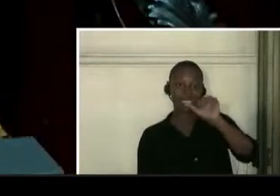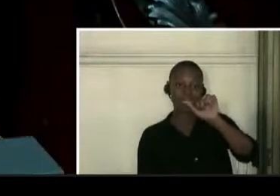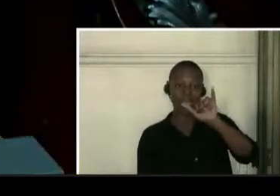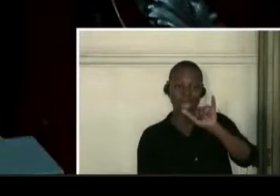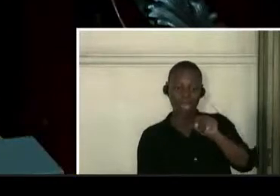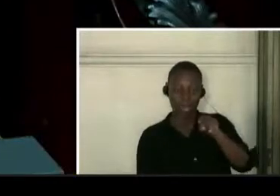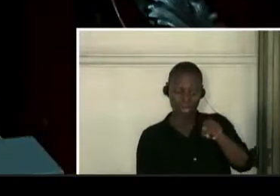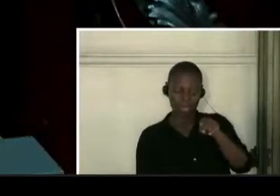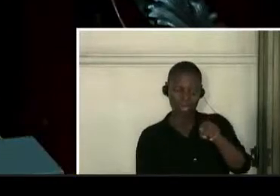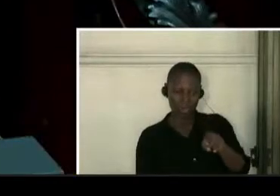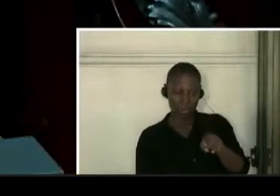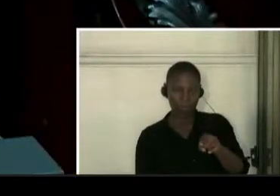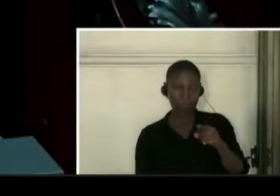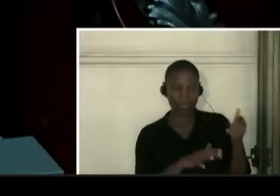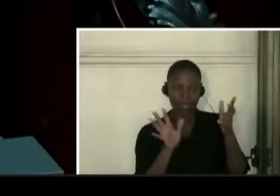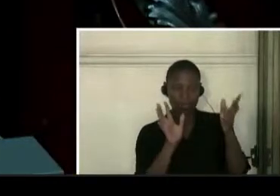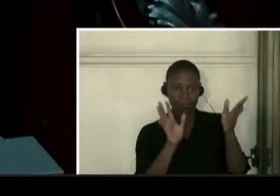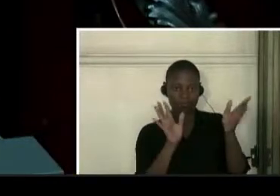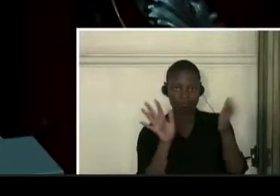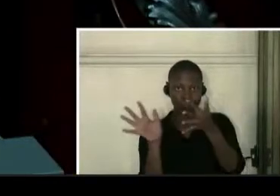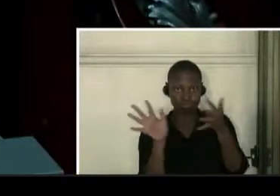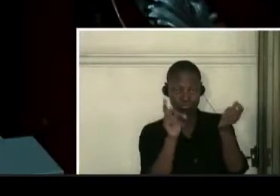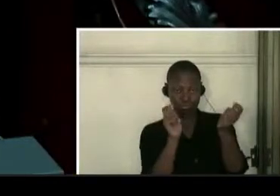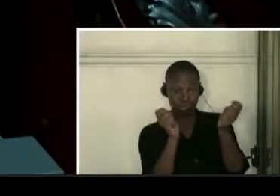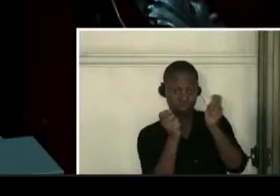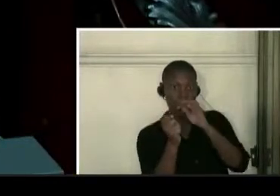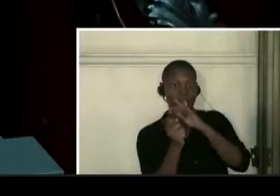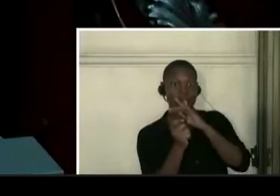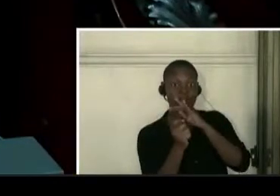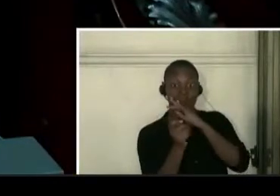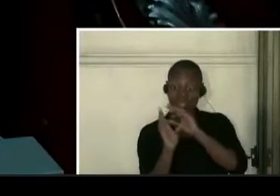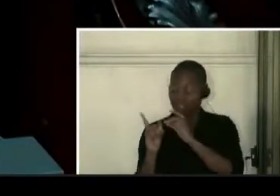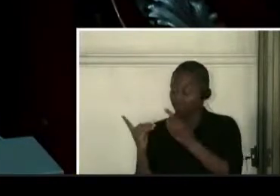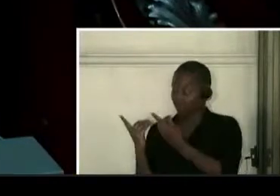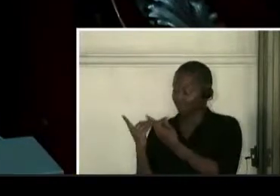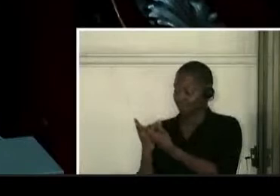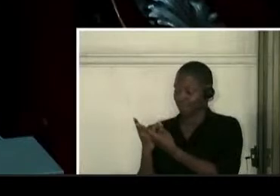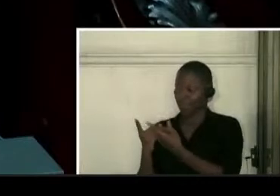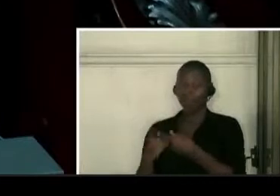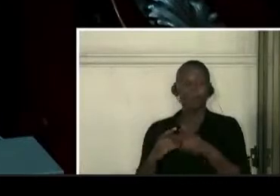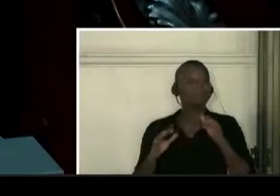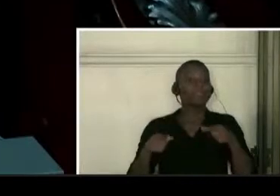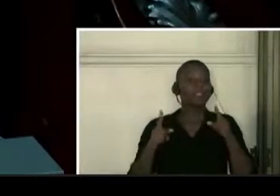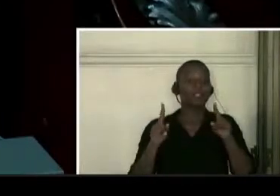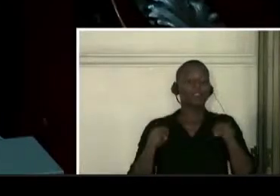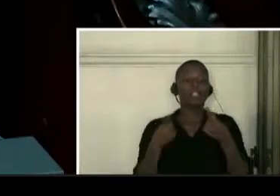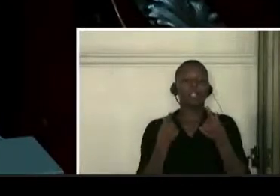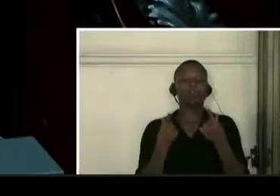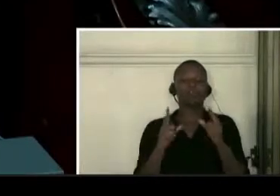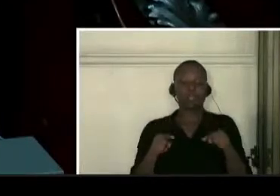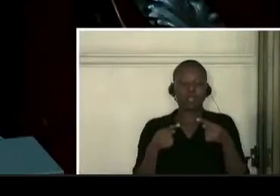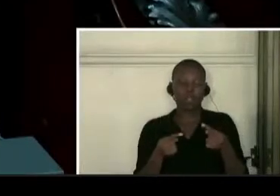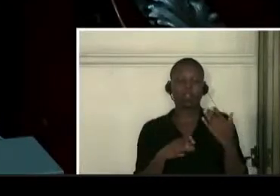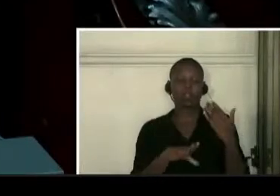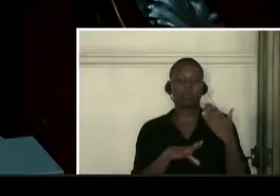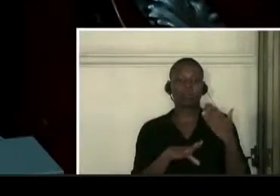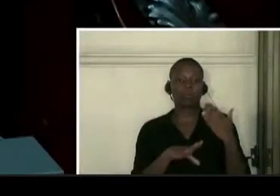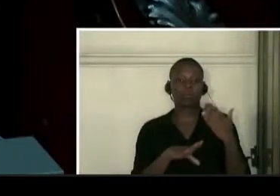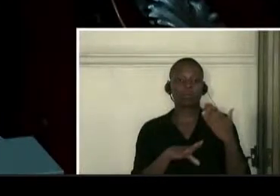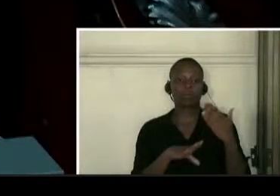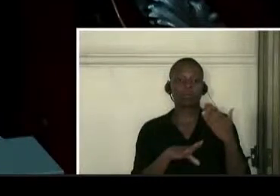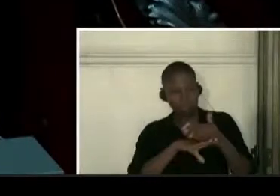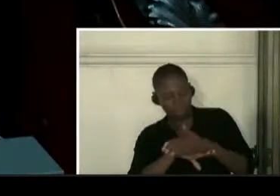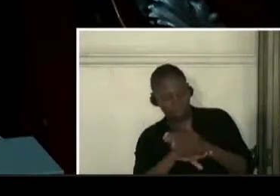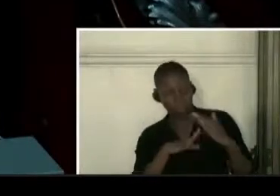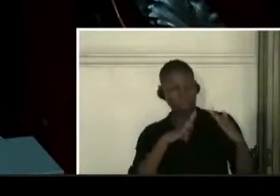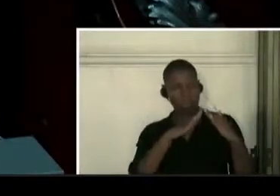iKwaZulu-Natal yaphazamisa kakhulu lapho umnyango kwakumele wakhele abantu izindawo zesikhashana olindela. Kuyiqiniso